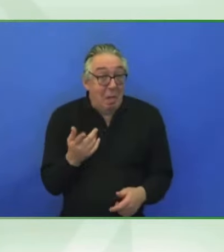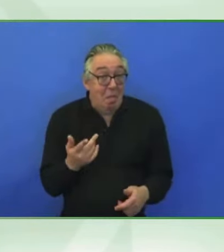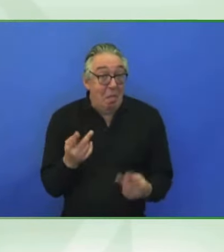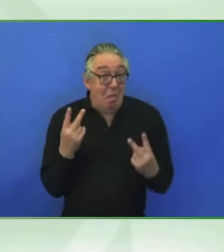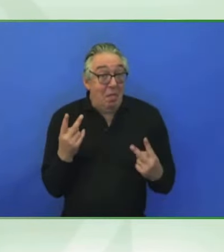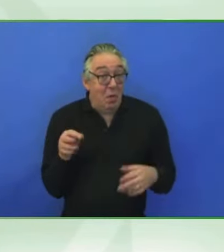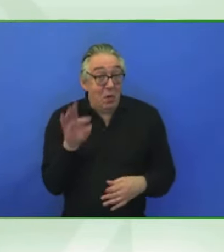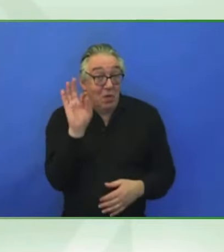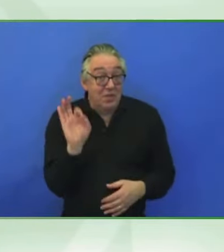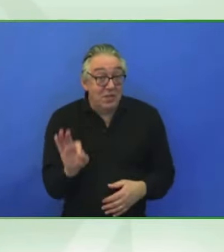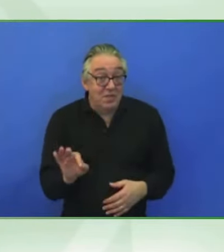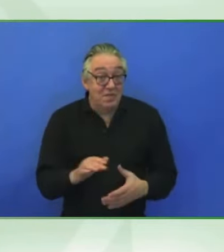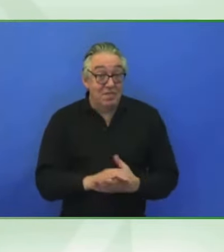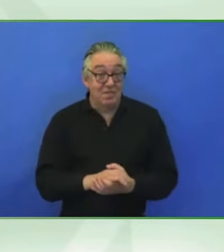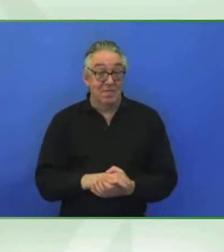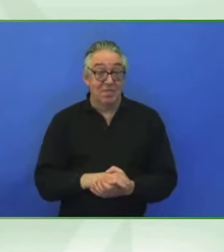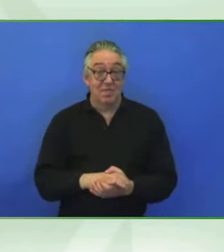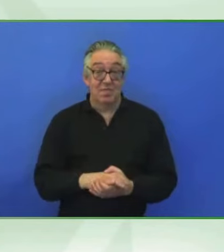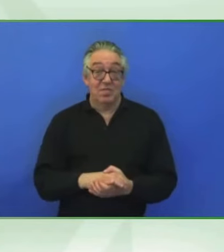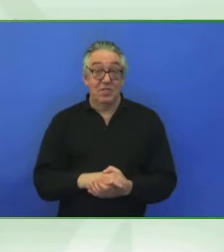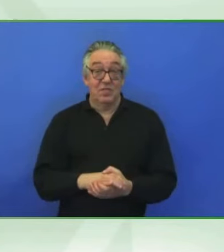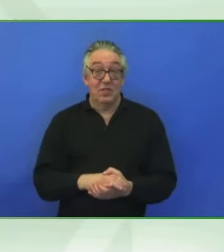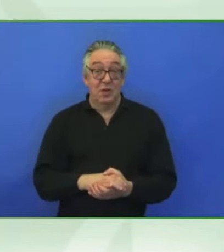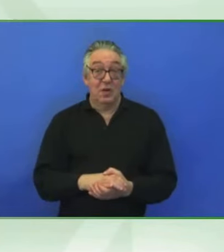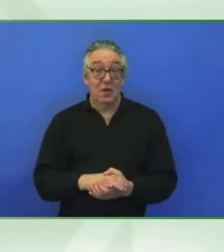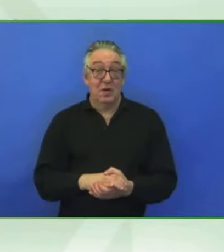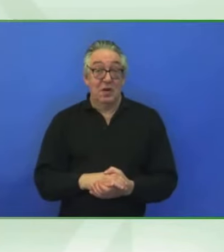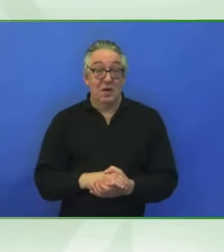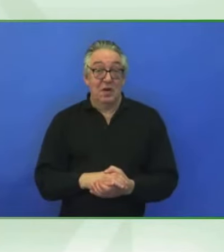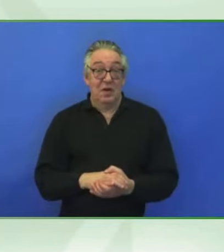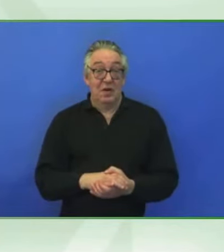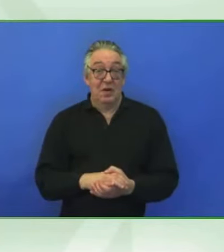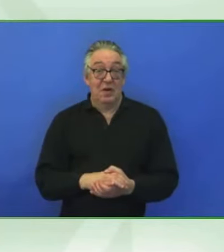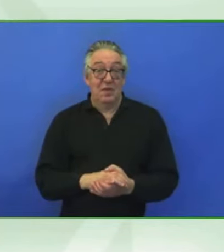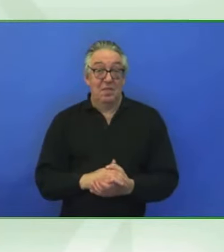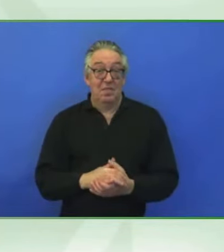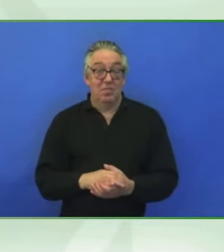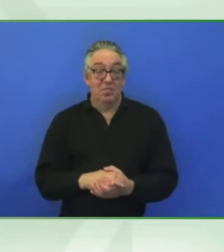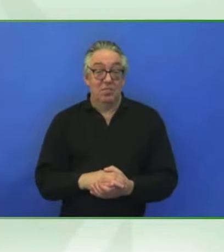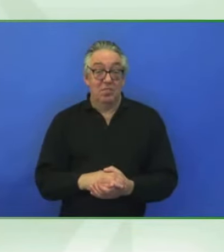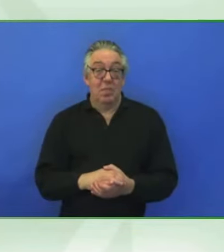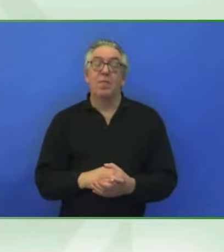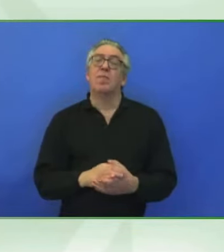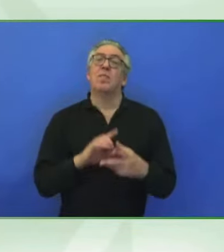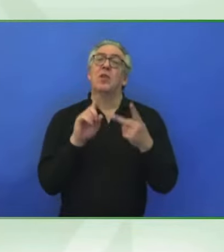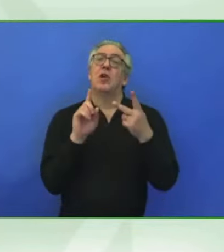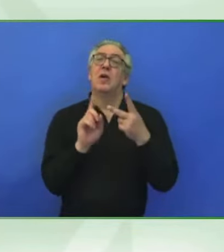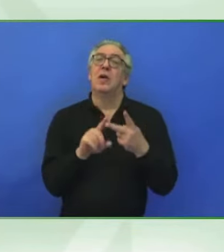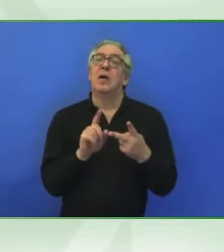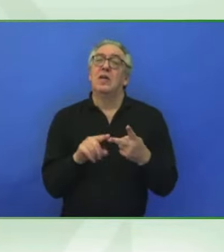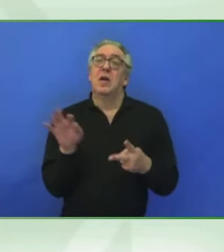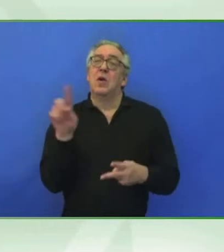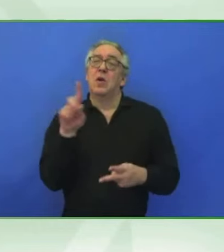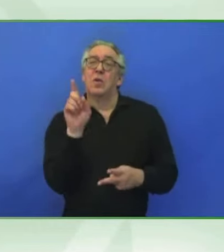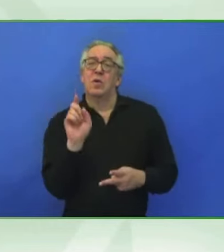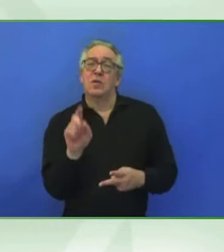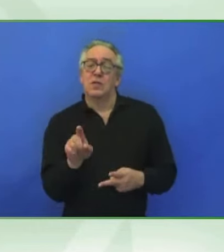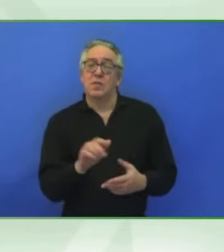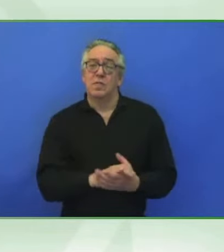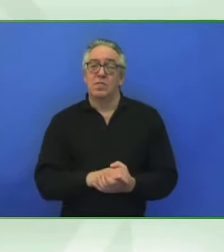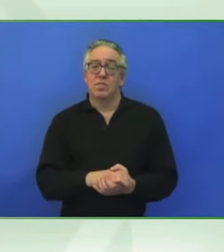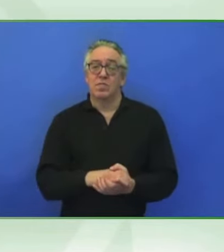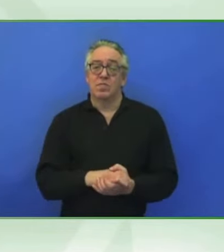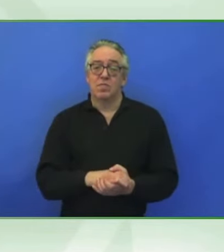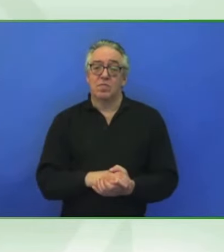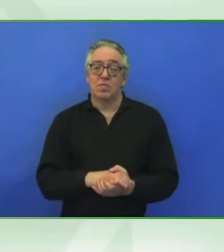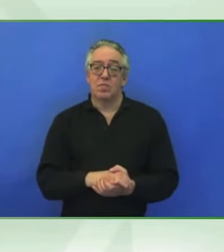people who work in transport to answer. The second is, it is really important that government plays